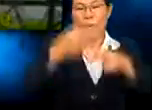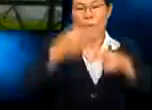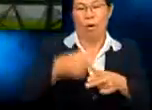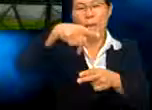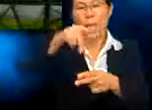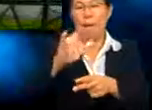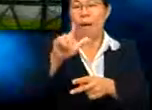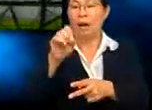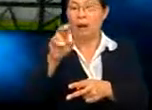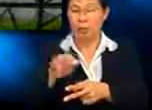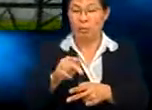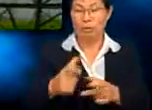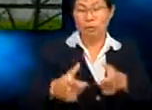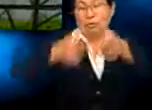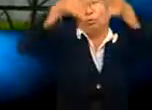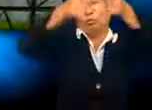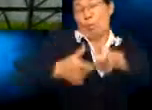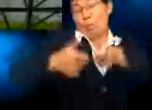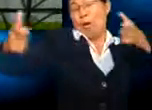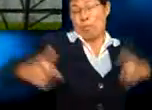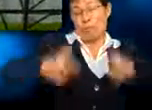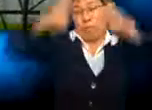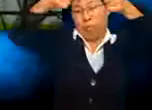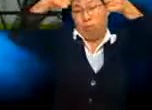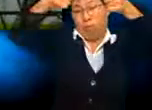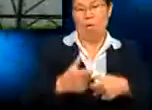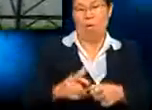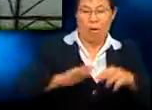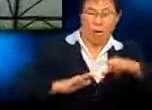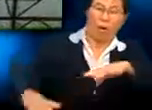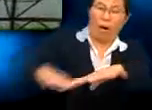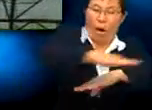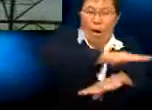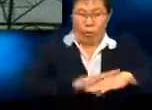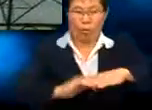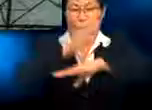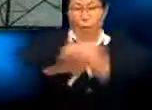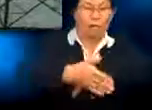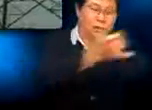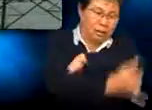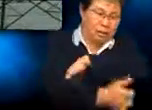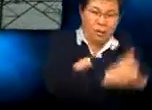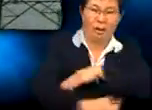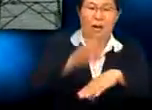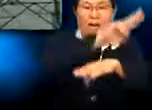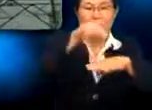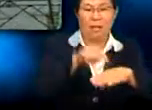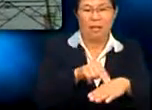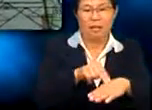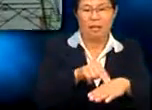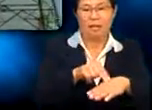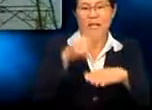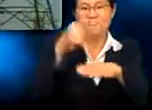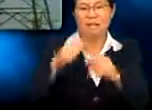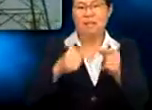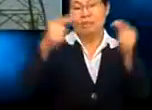pylons. These giant structures form a network across the country and is called the National Grid